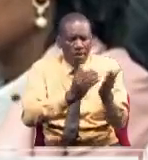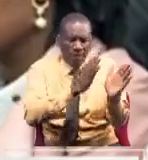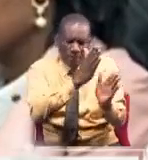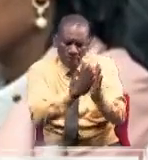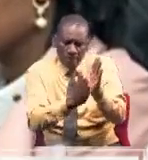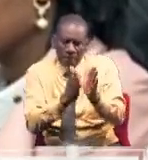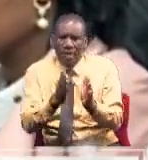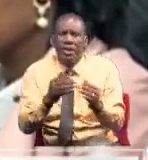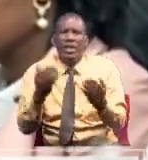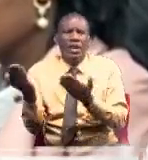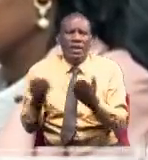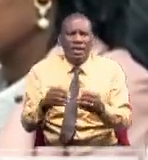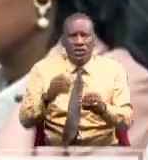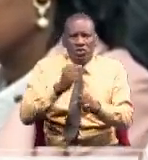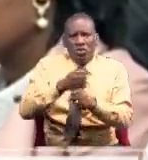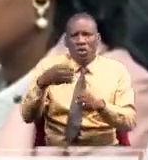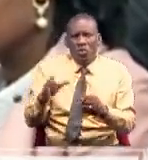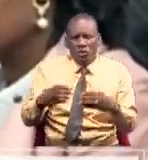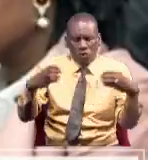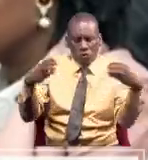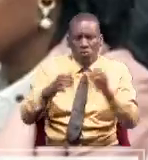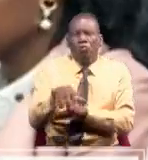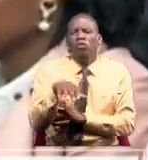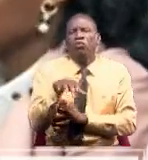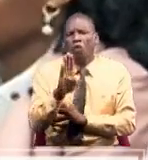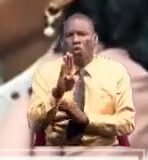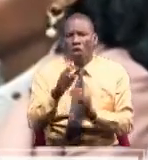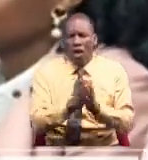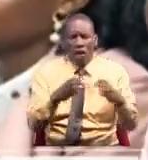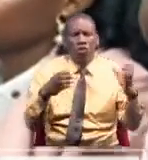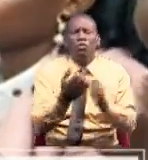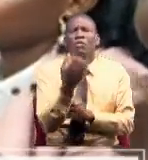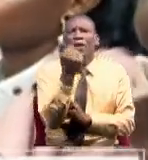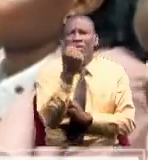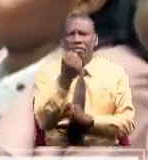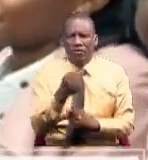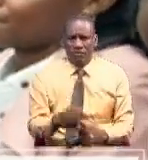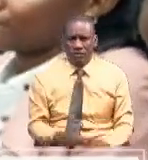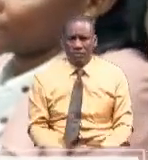us do away with Band 4 and Band 5.